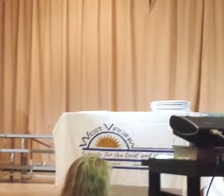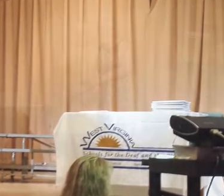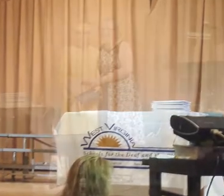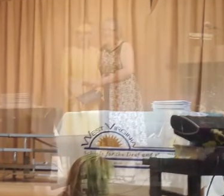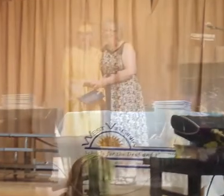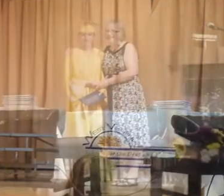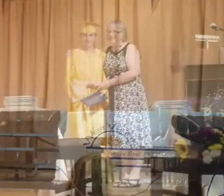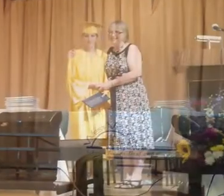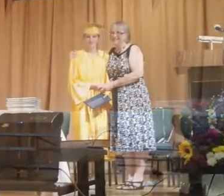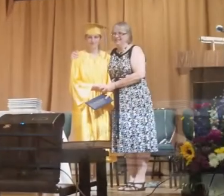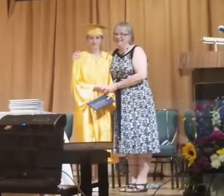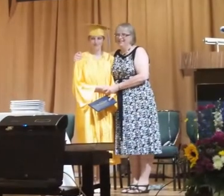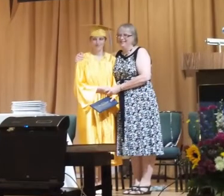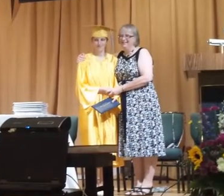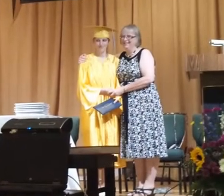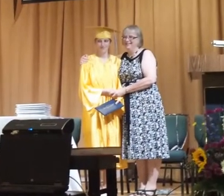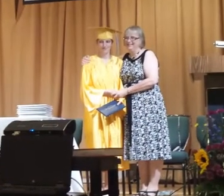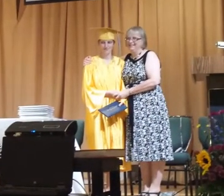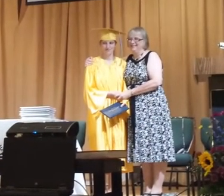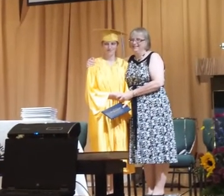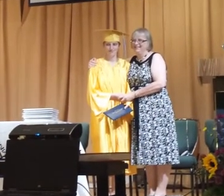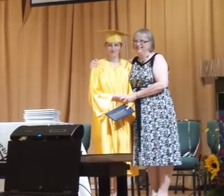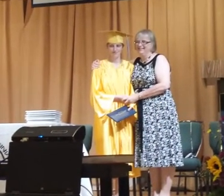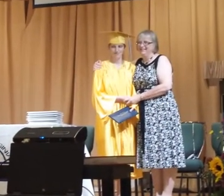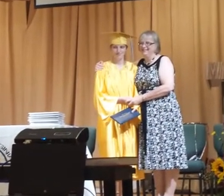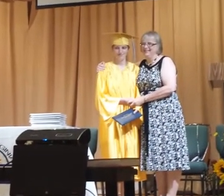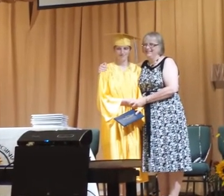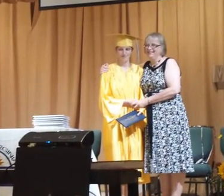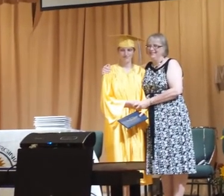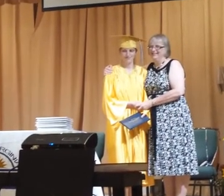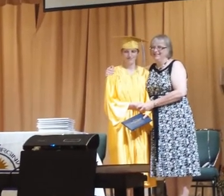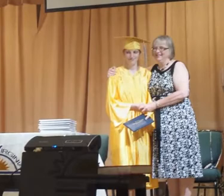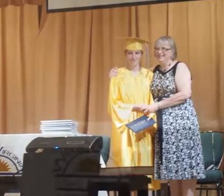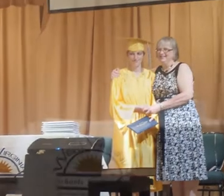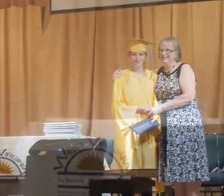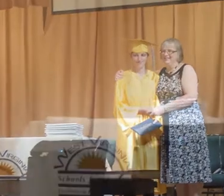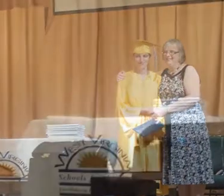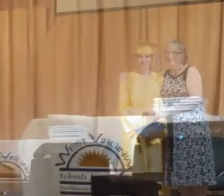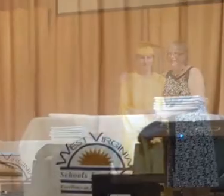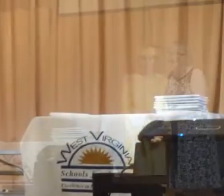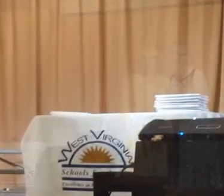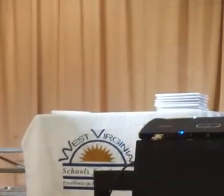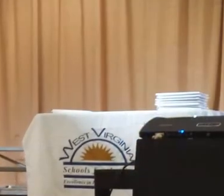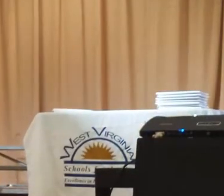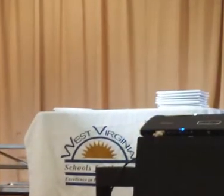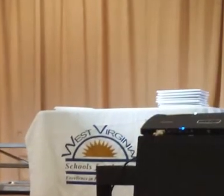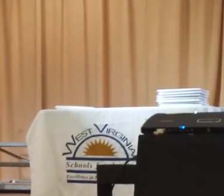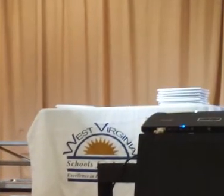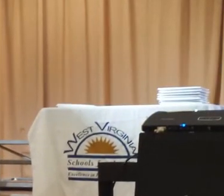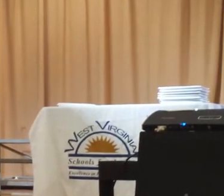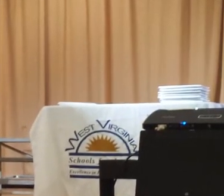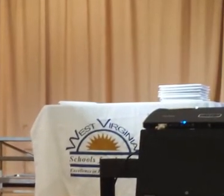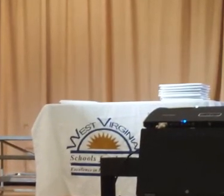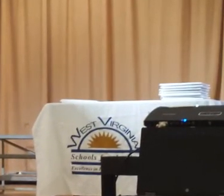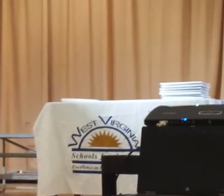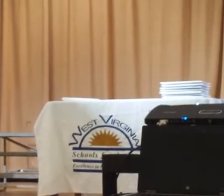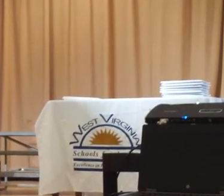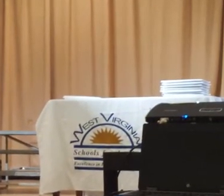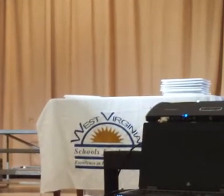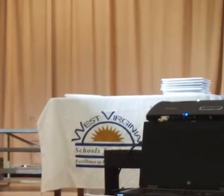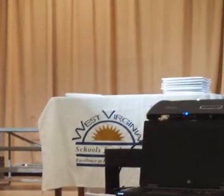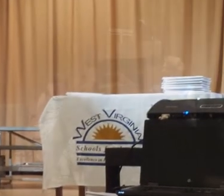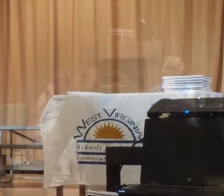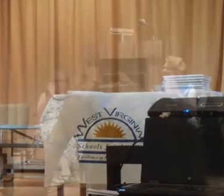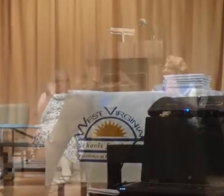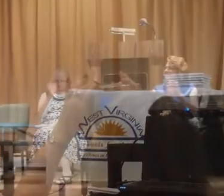That We Wish Of Them All And Know That We Won't Forget You And